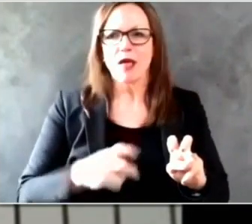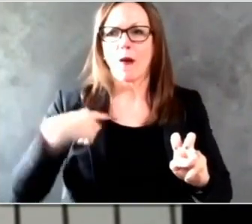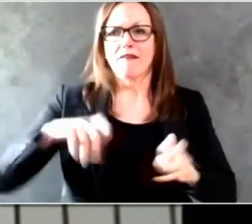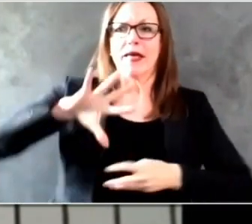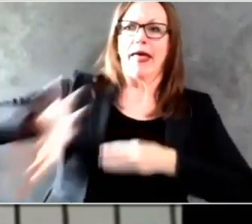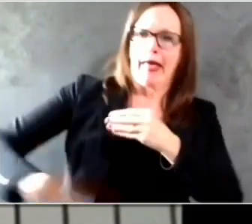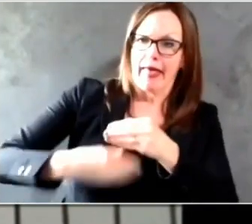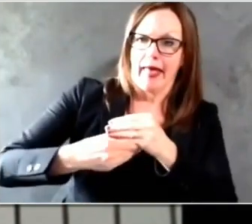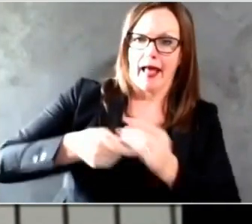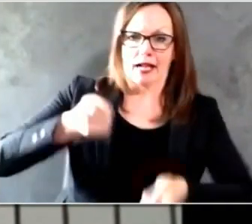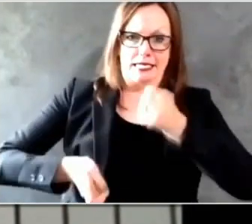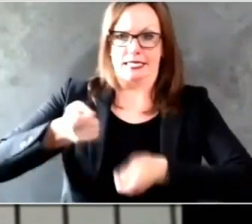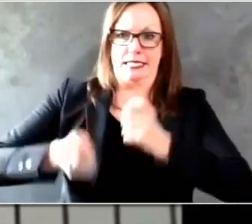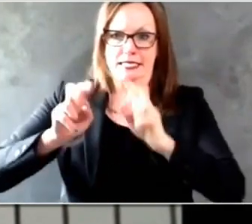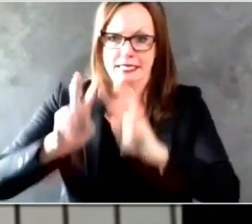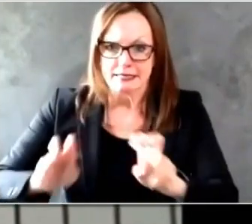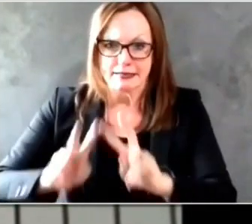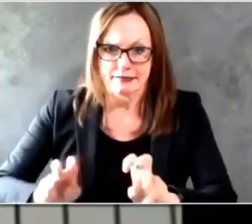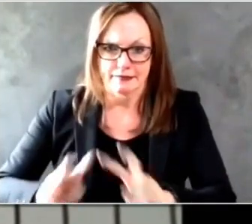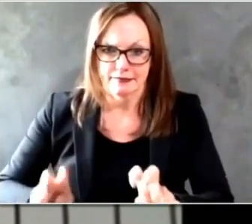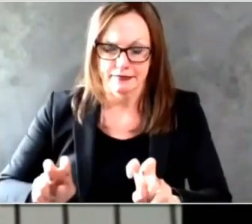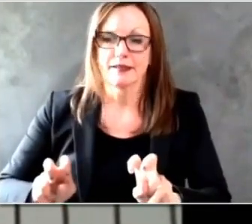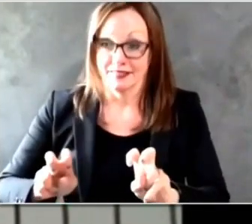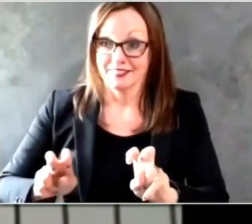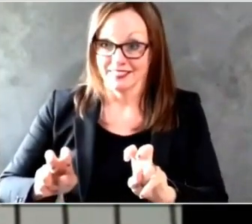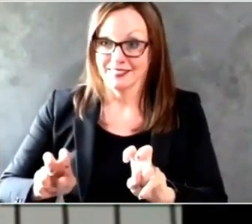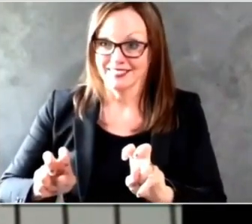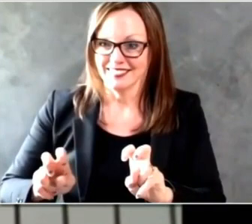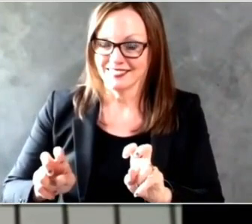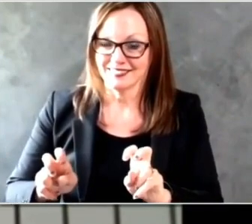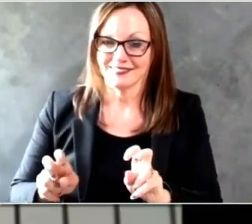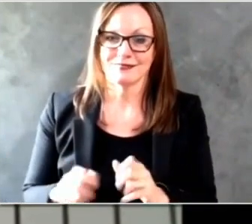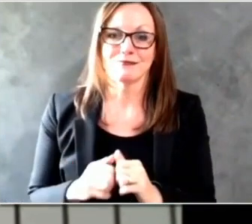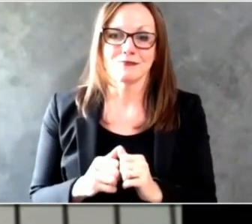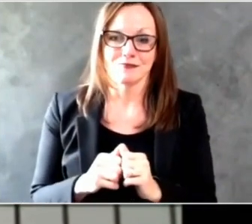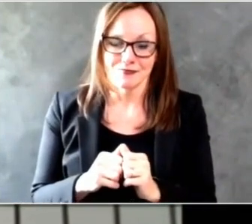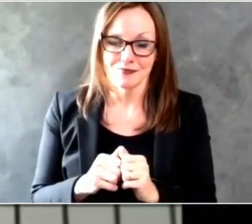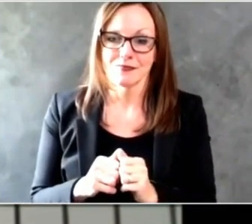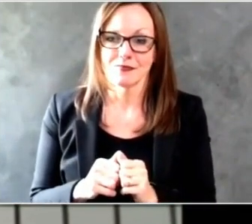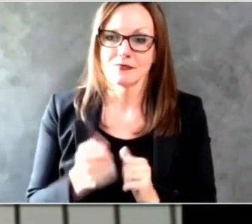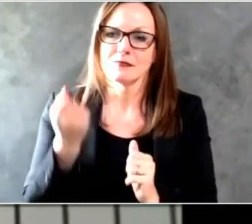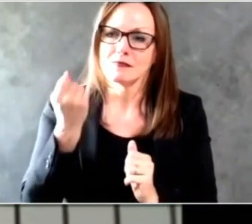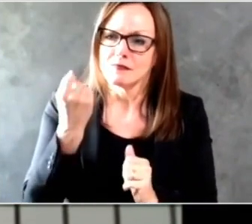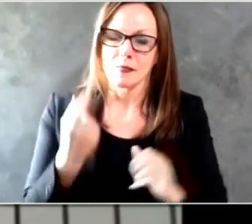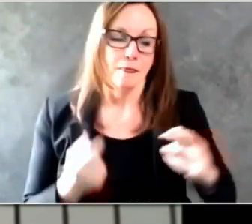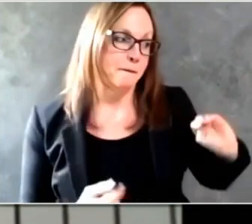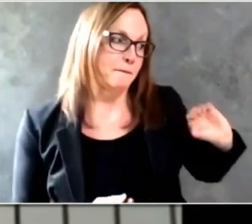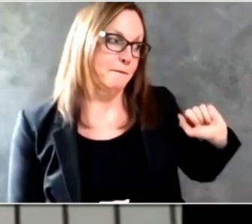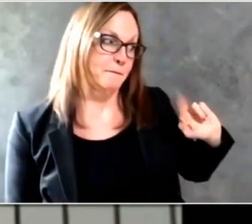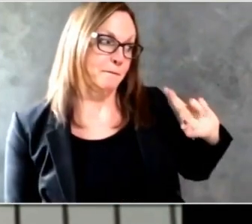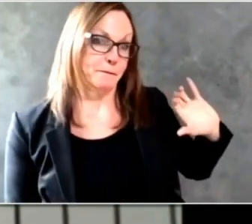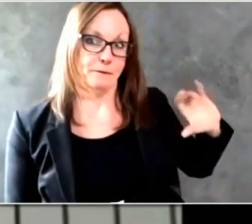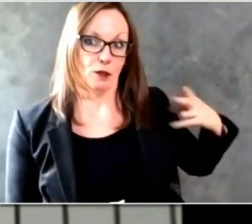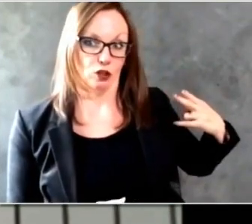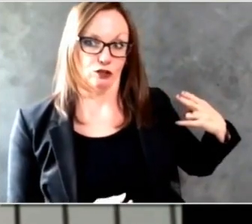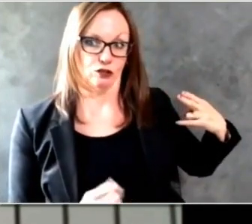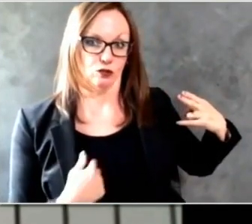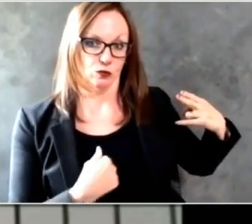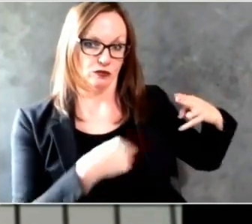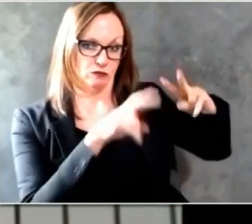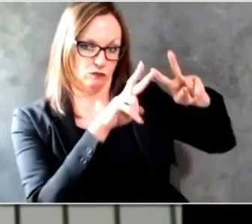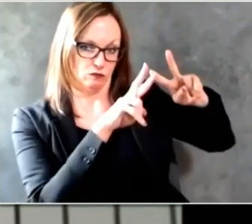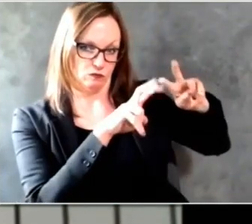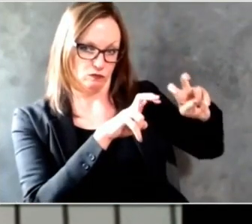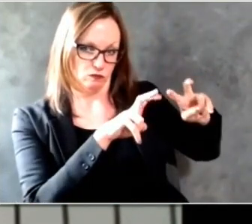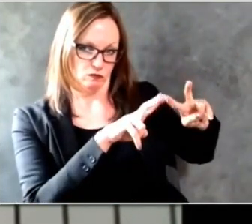lower spread that we were able to record because, as you know, when you're out and about and things are